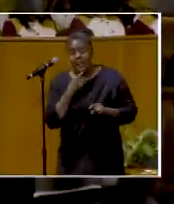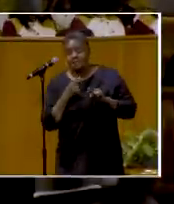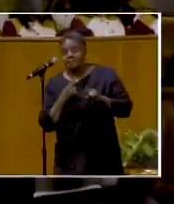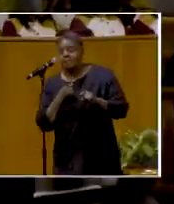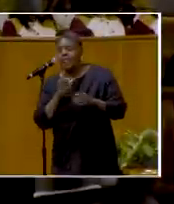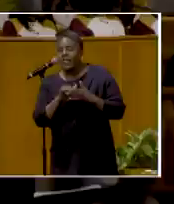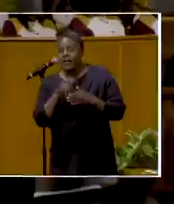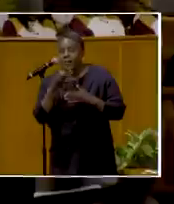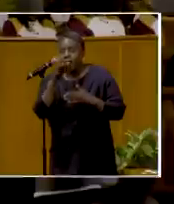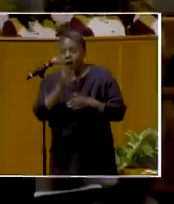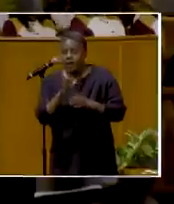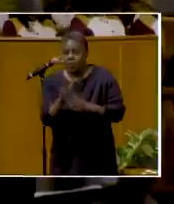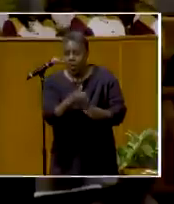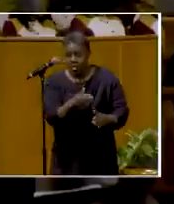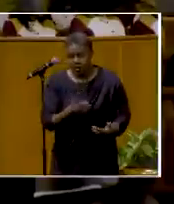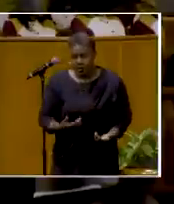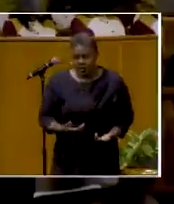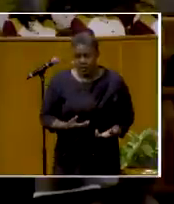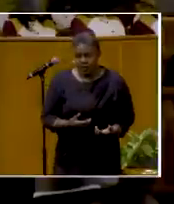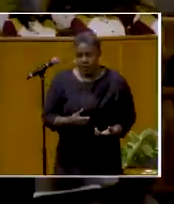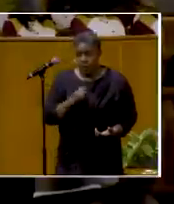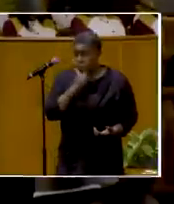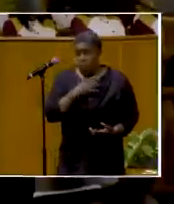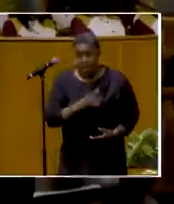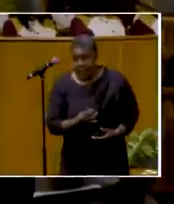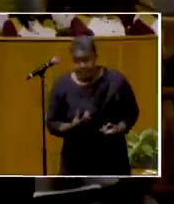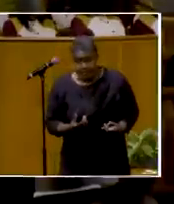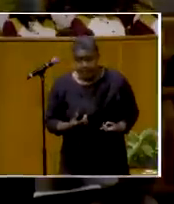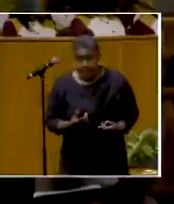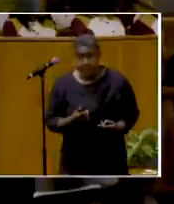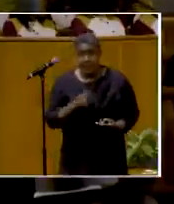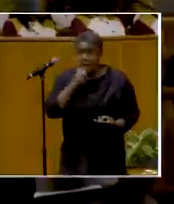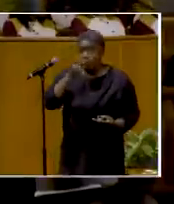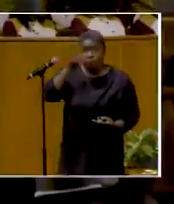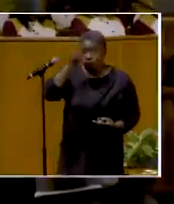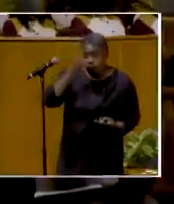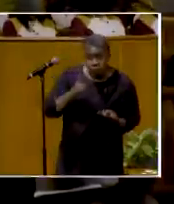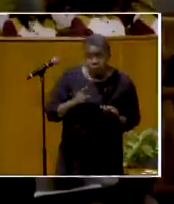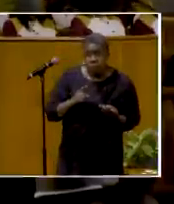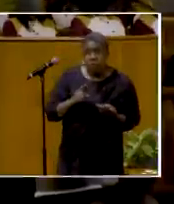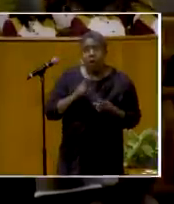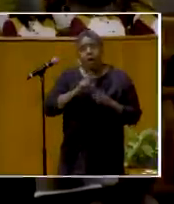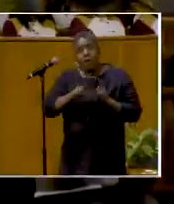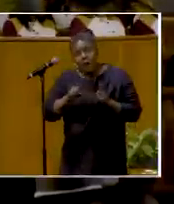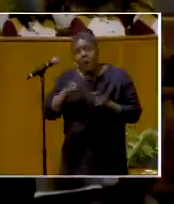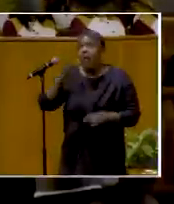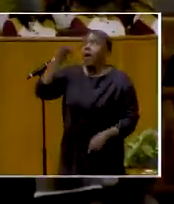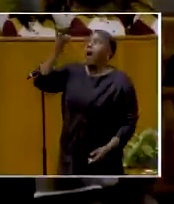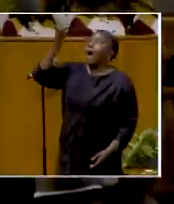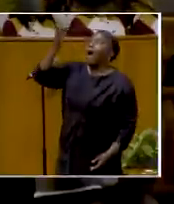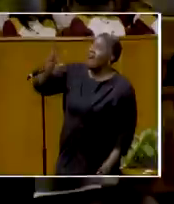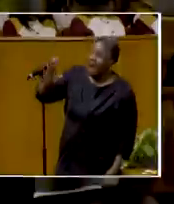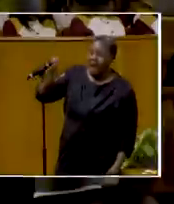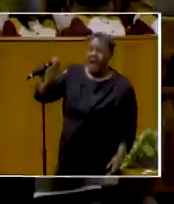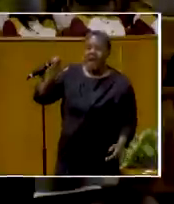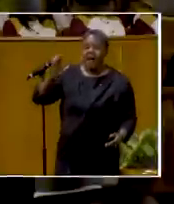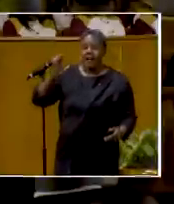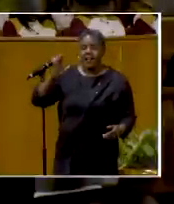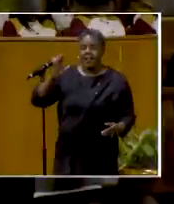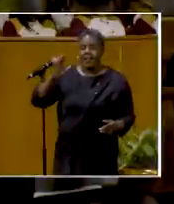God's will. You don't like it, you don't understand it, but God is